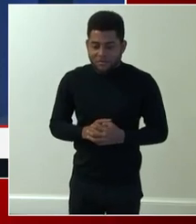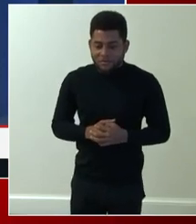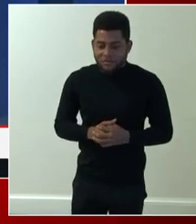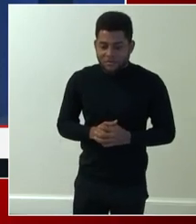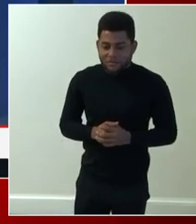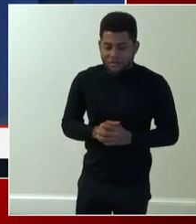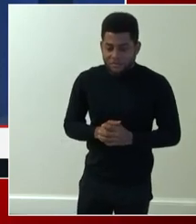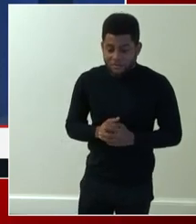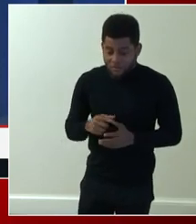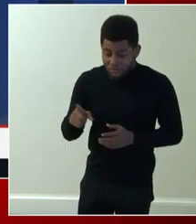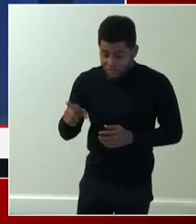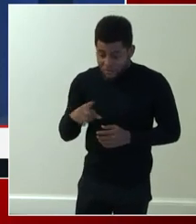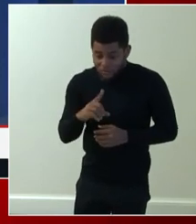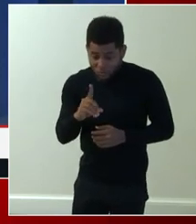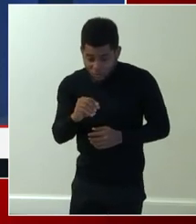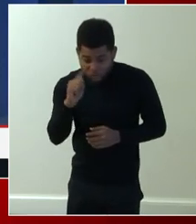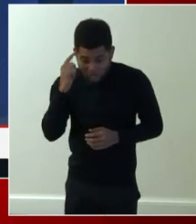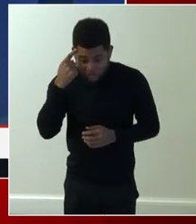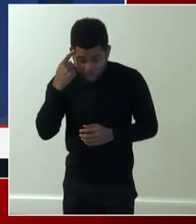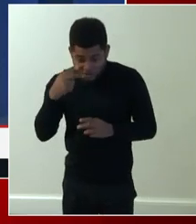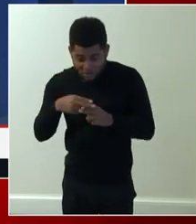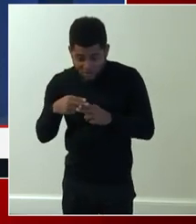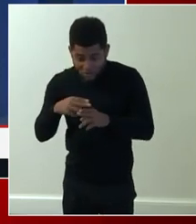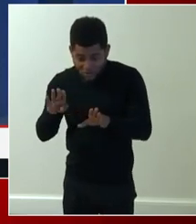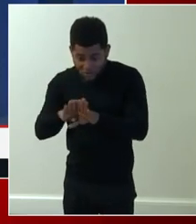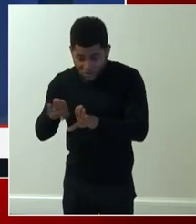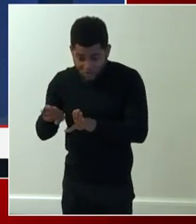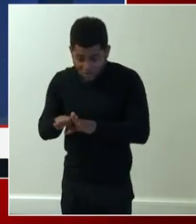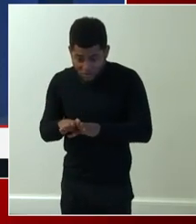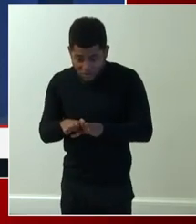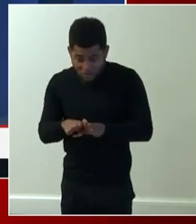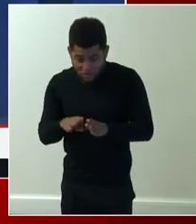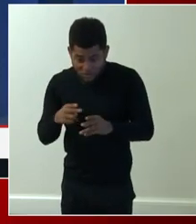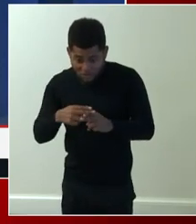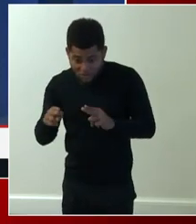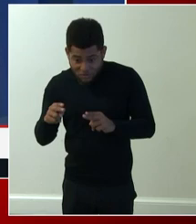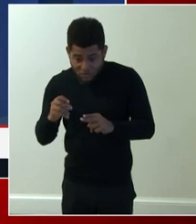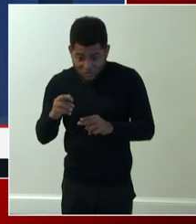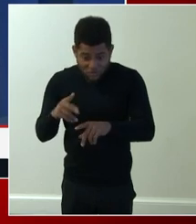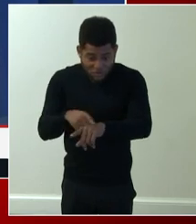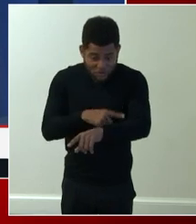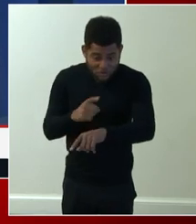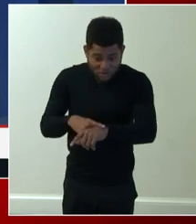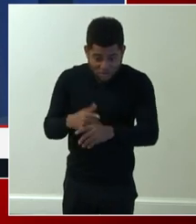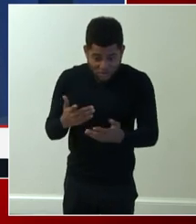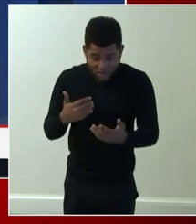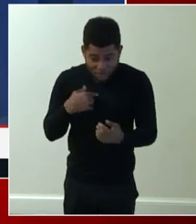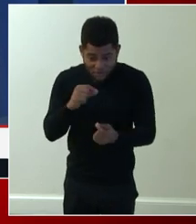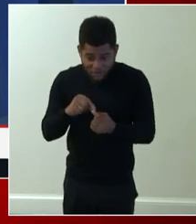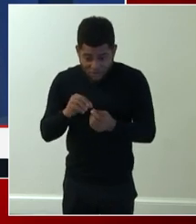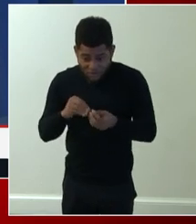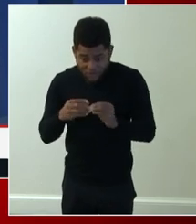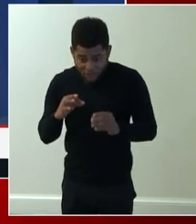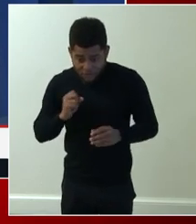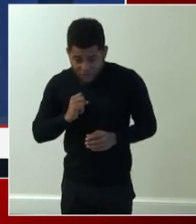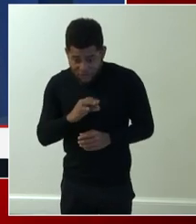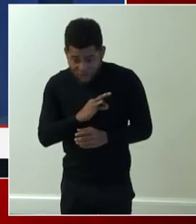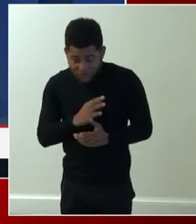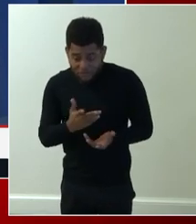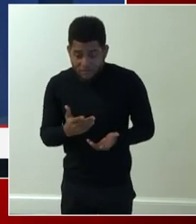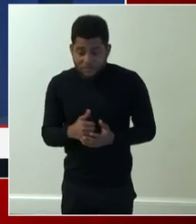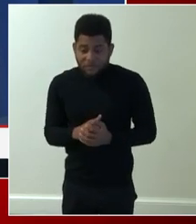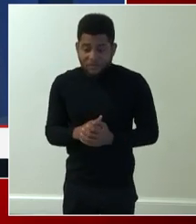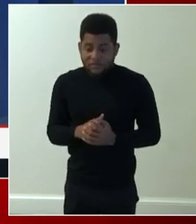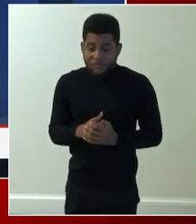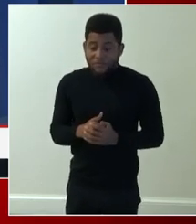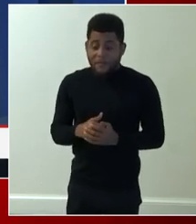you think that these temporary closures are a good thing and people should do that if they have, a significant number of staff who've tested positive? So if it meets the criteria that we've